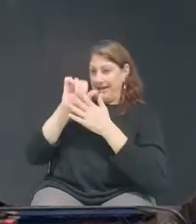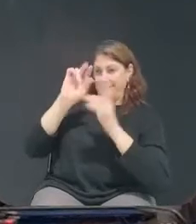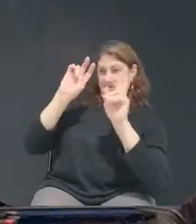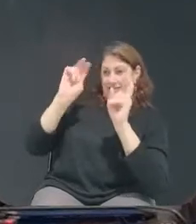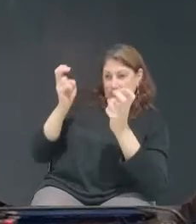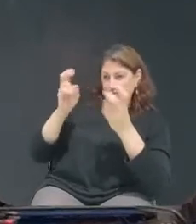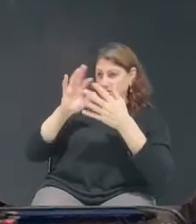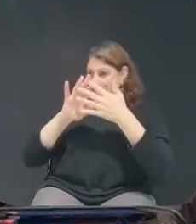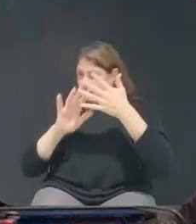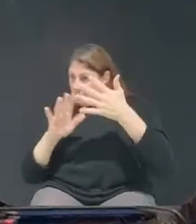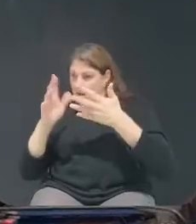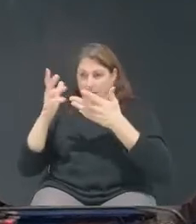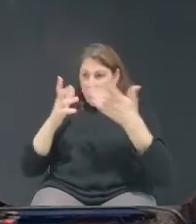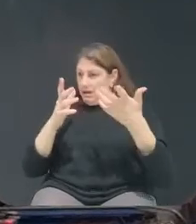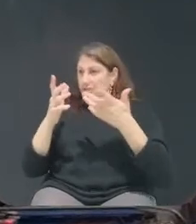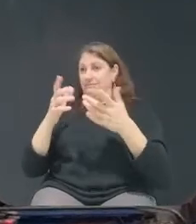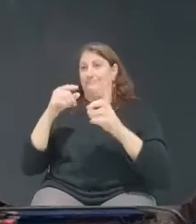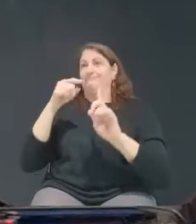So do you want to add